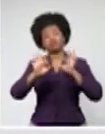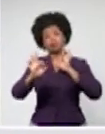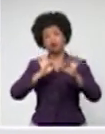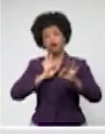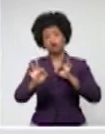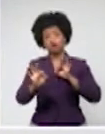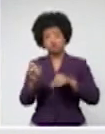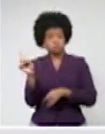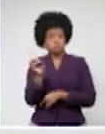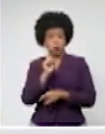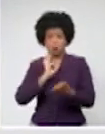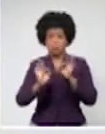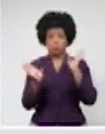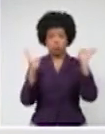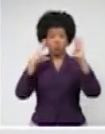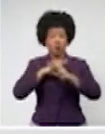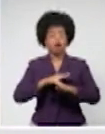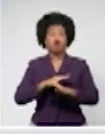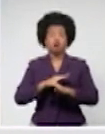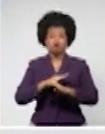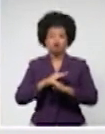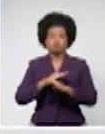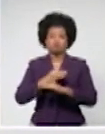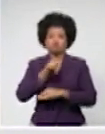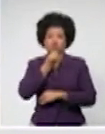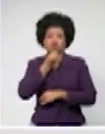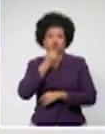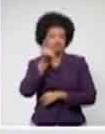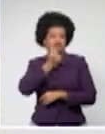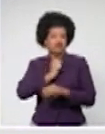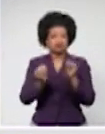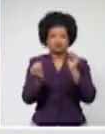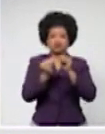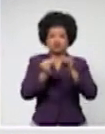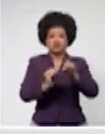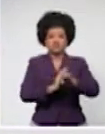88.95%, and as we always remark, they present a stable